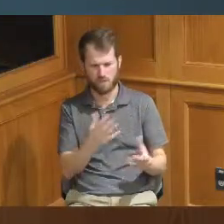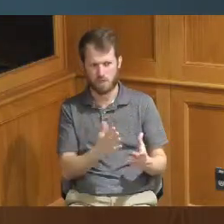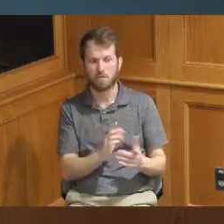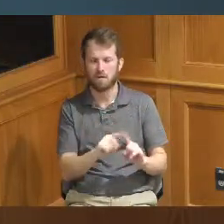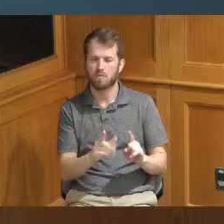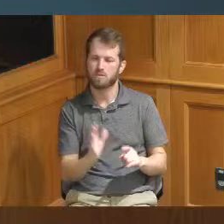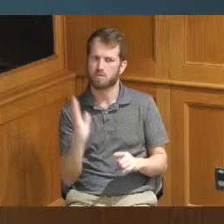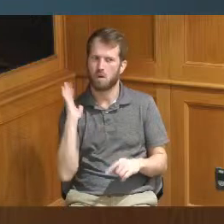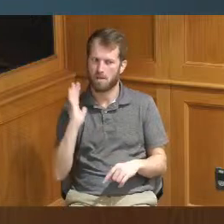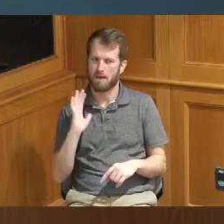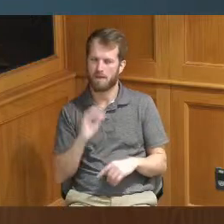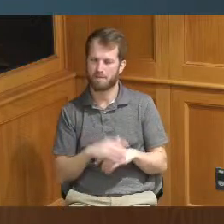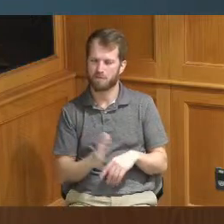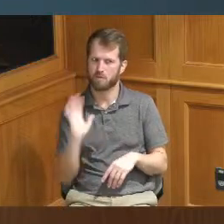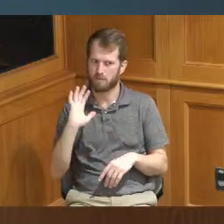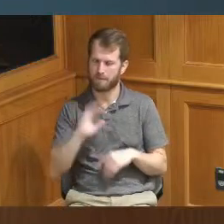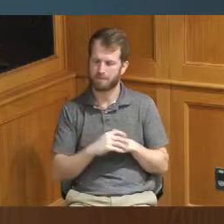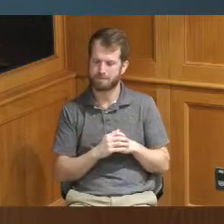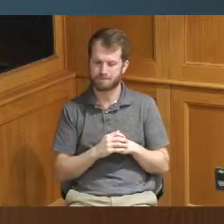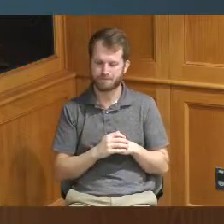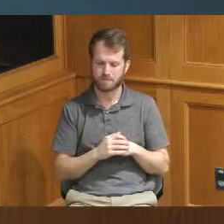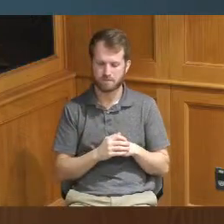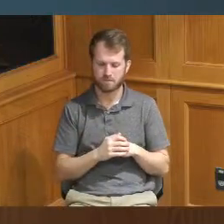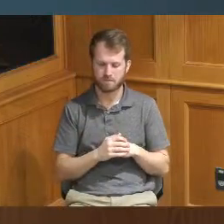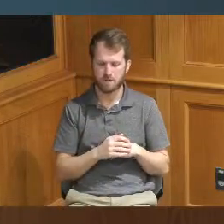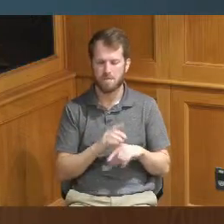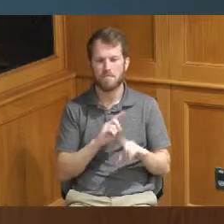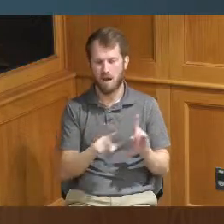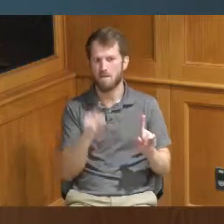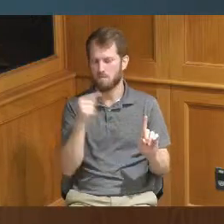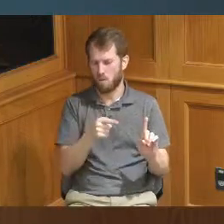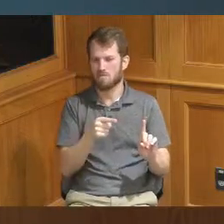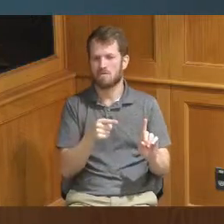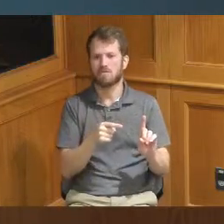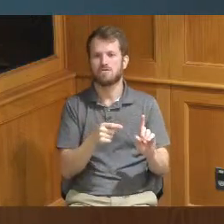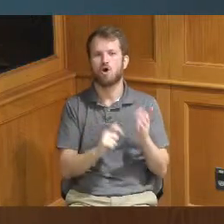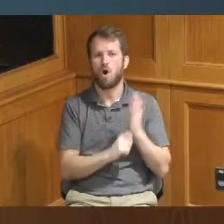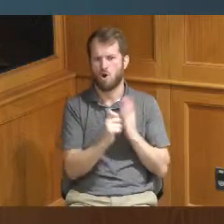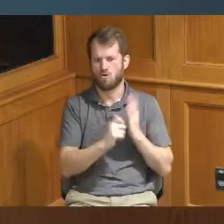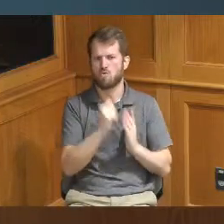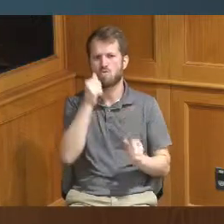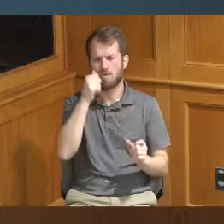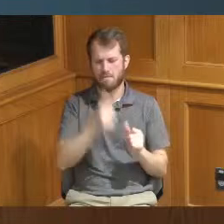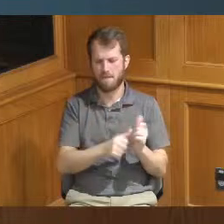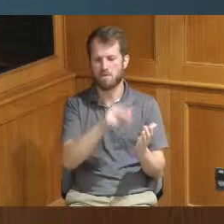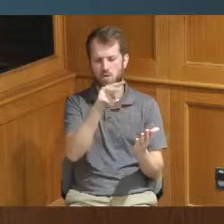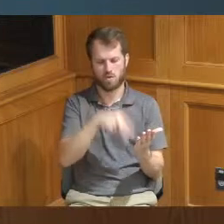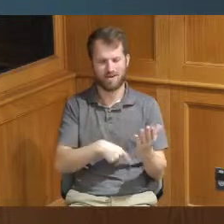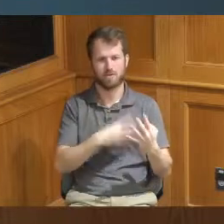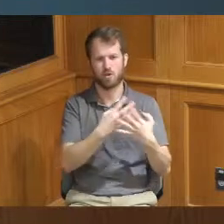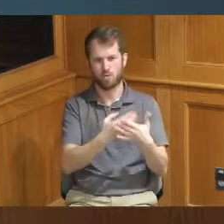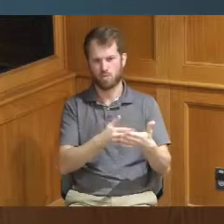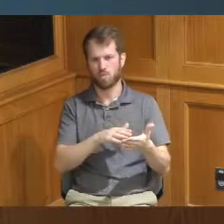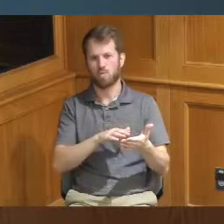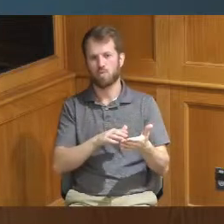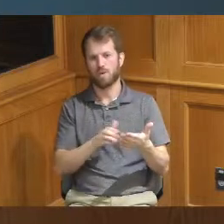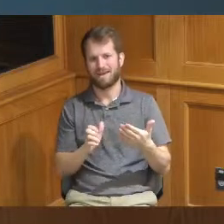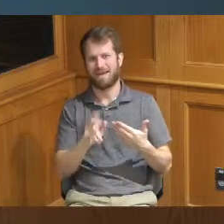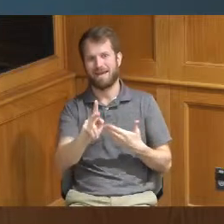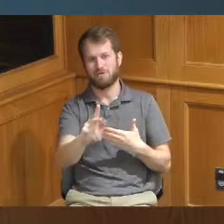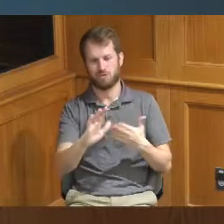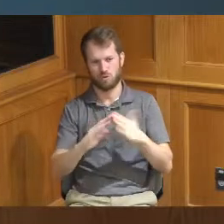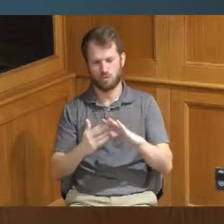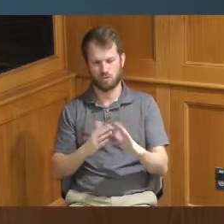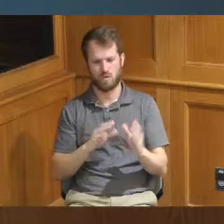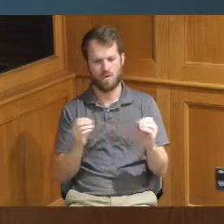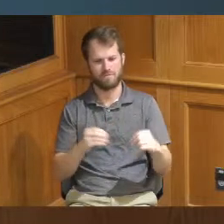back. But the point was, I remember reading an article that our reentry office had done something